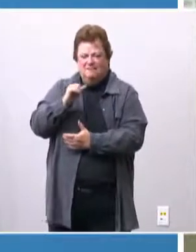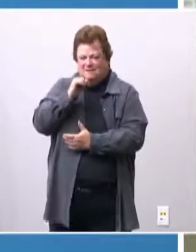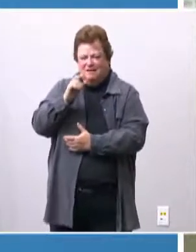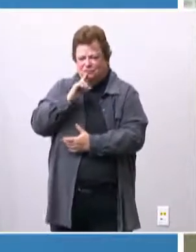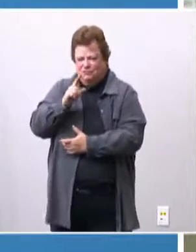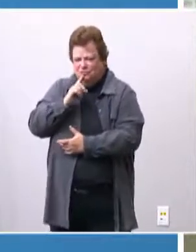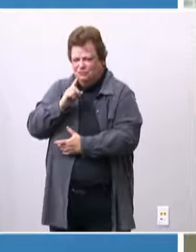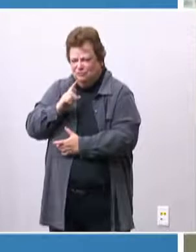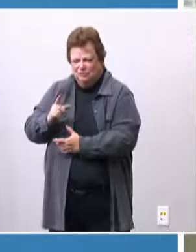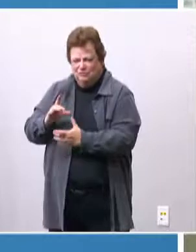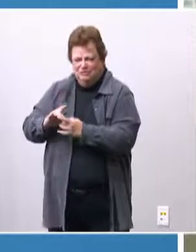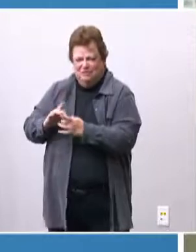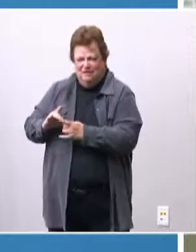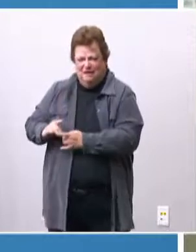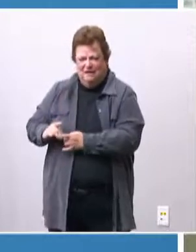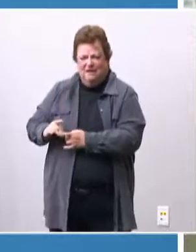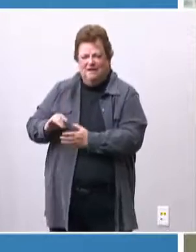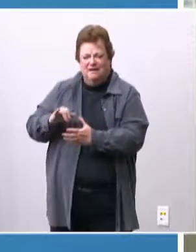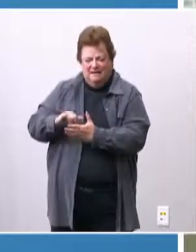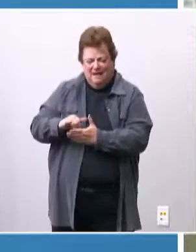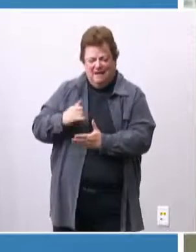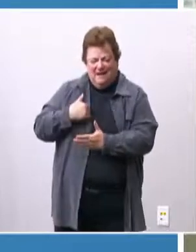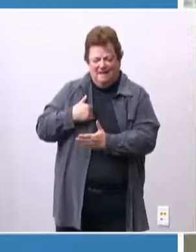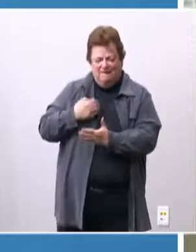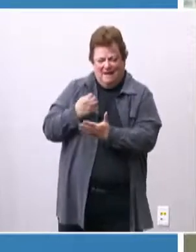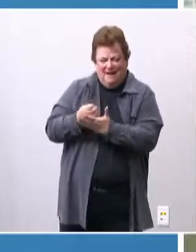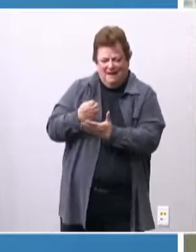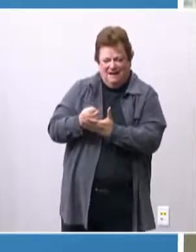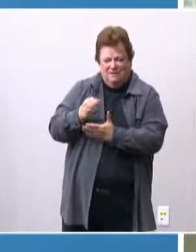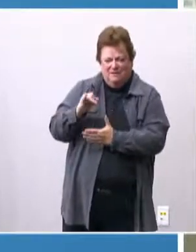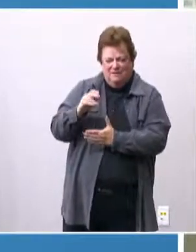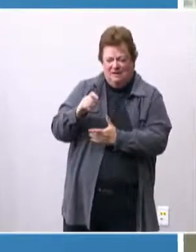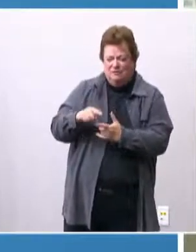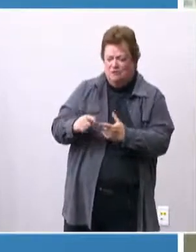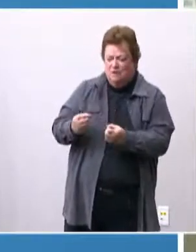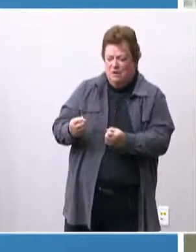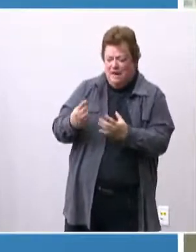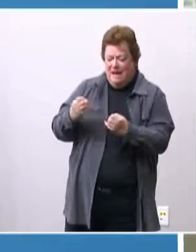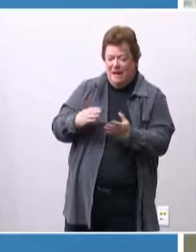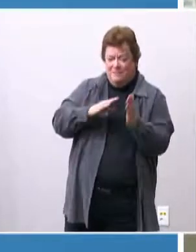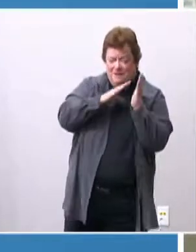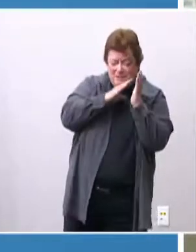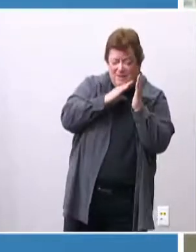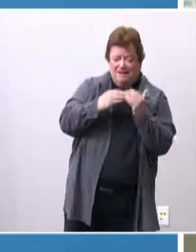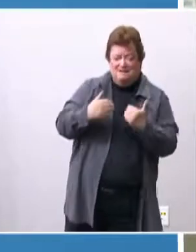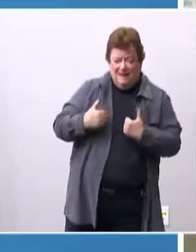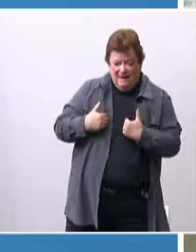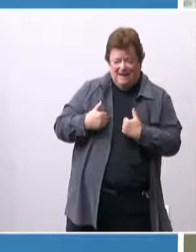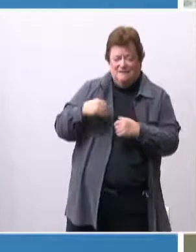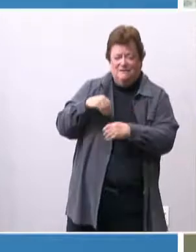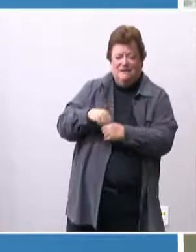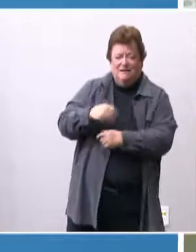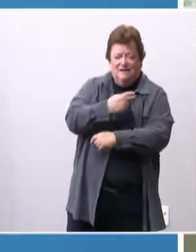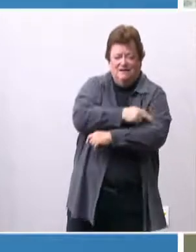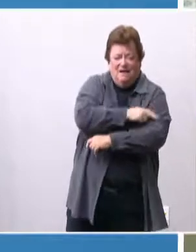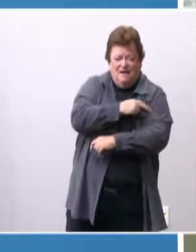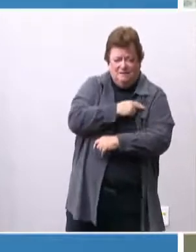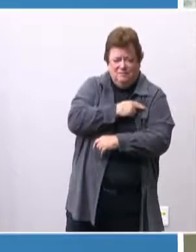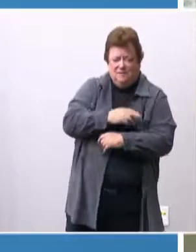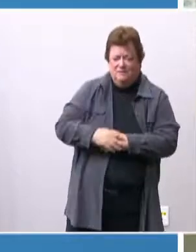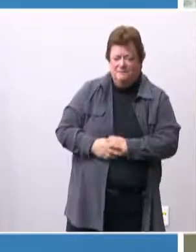There's definitely an economic factor that goes into how many beds exist in a system, if you